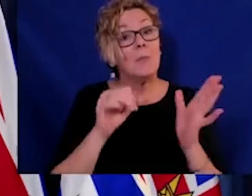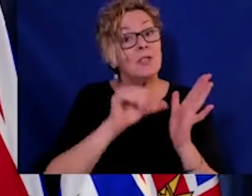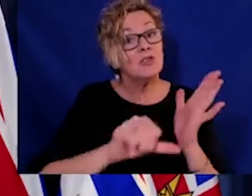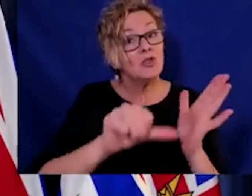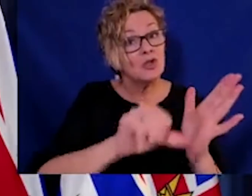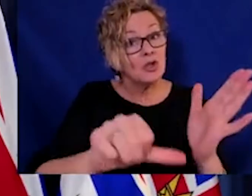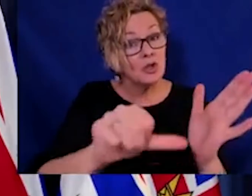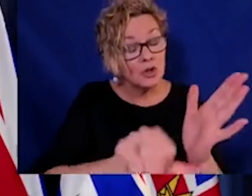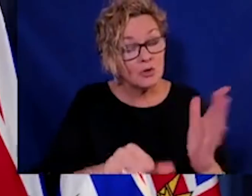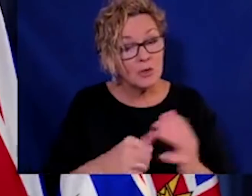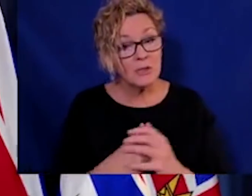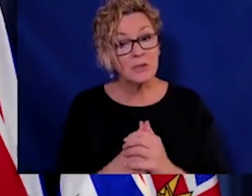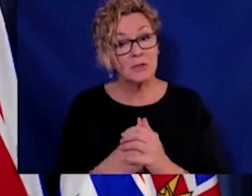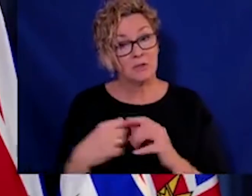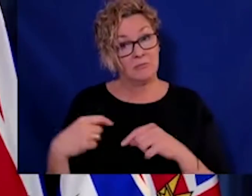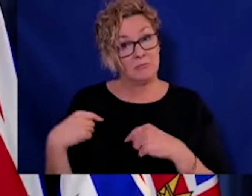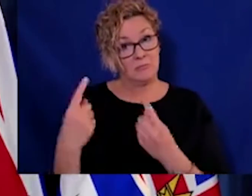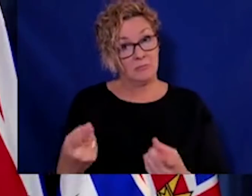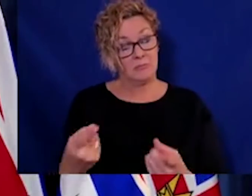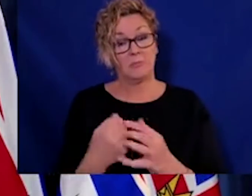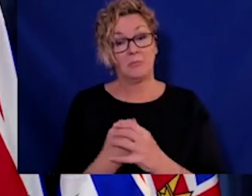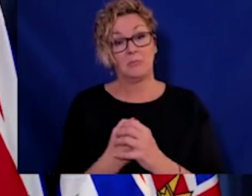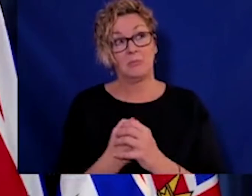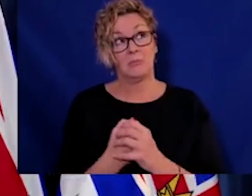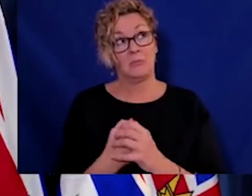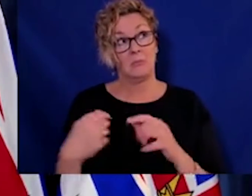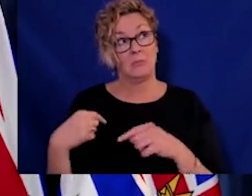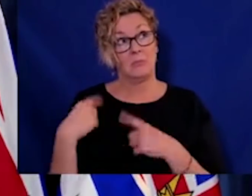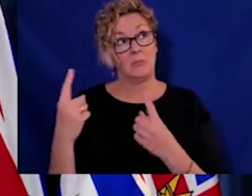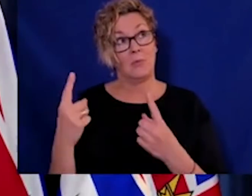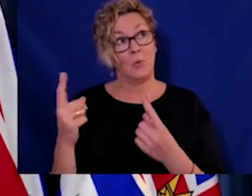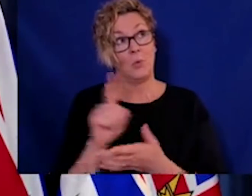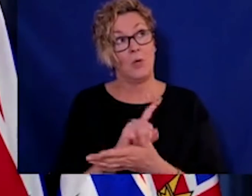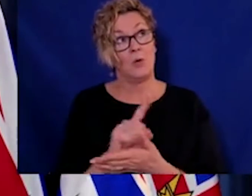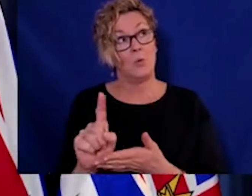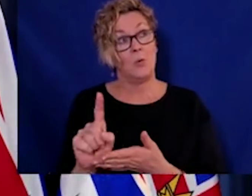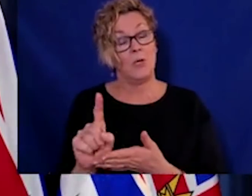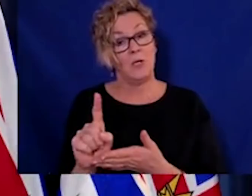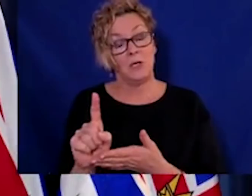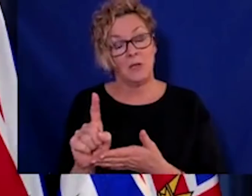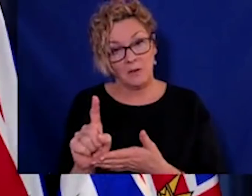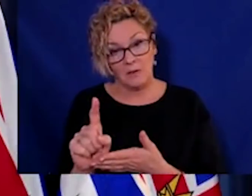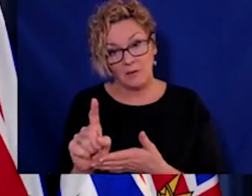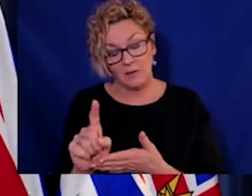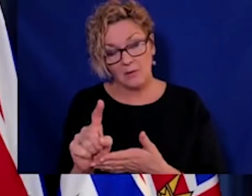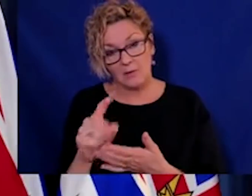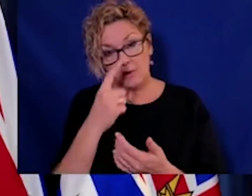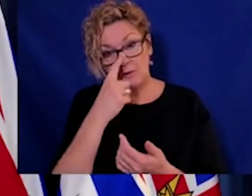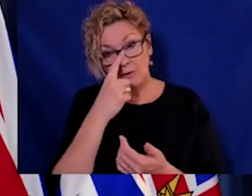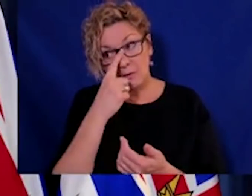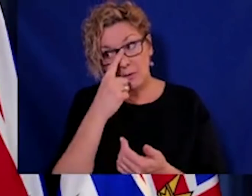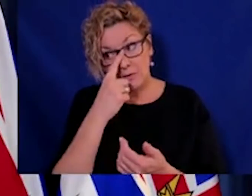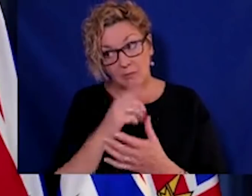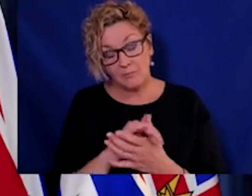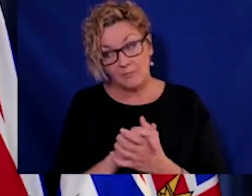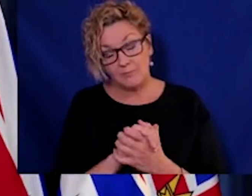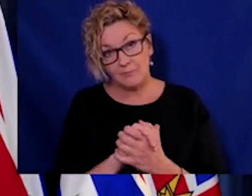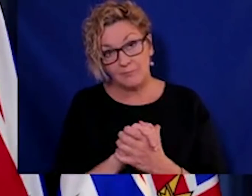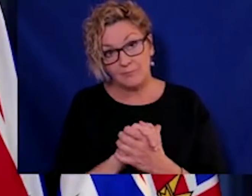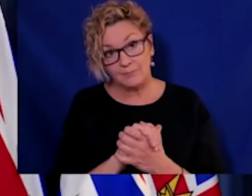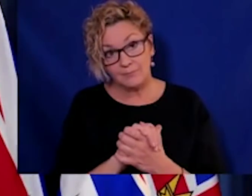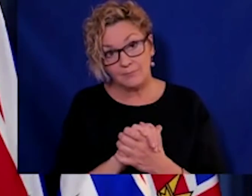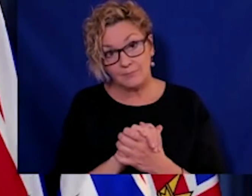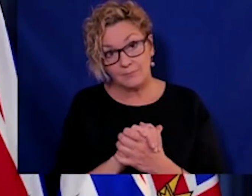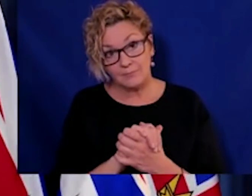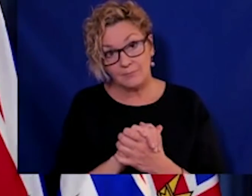have been completed in the last number of days, in the last week, as I do regularly at this time in the week.